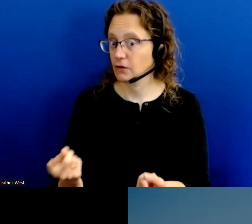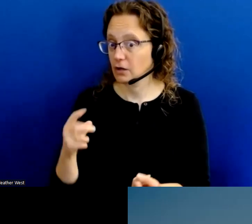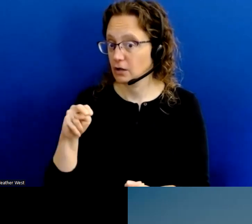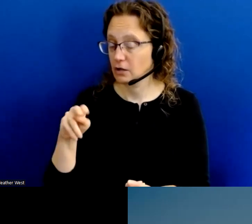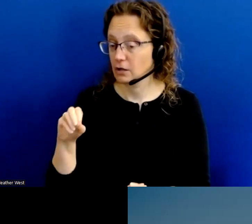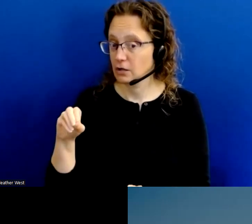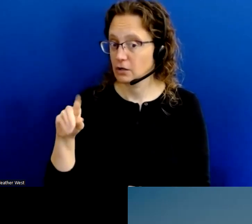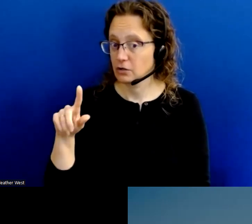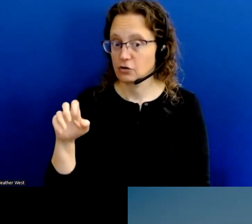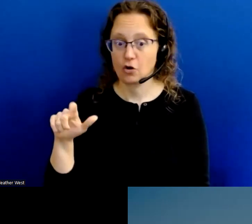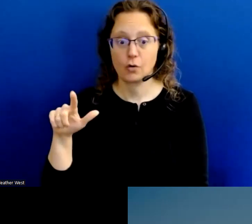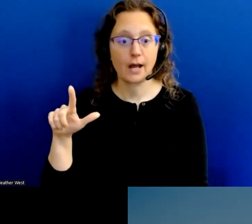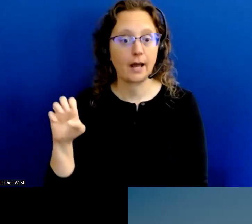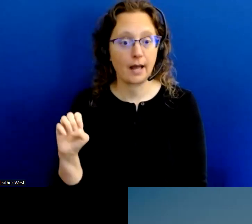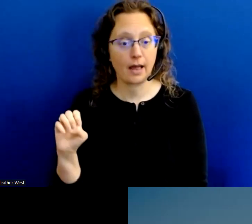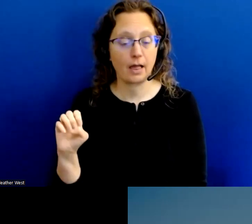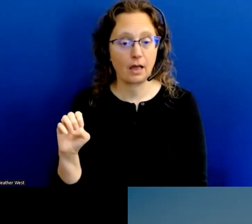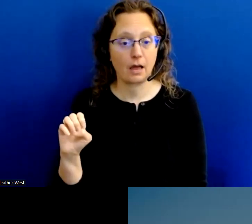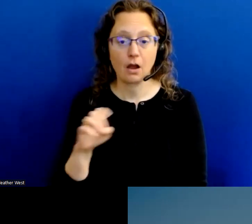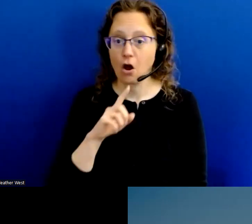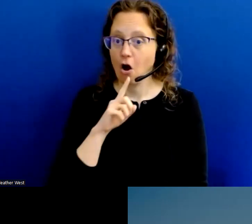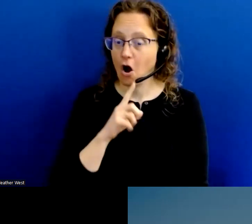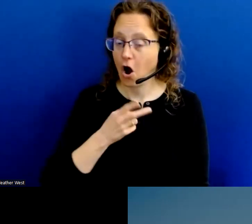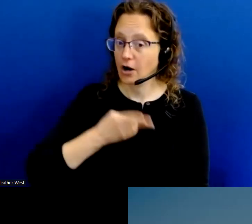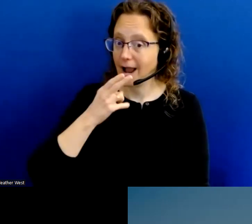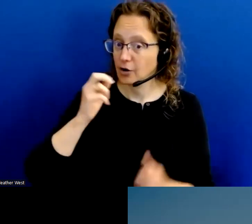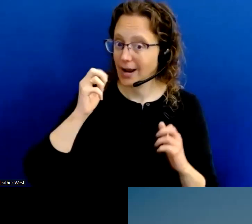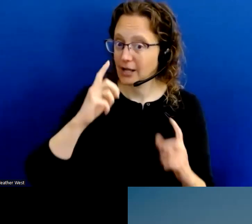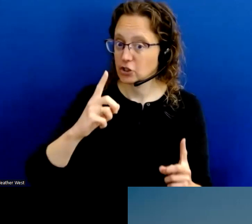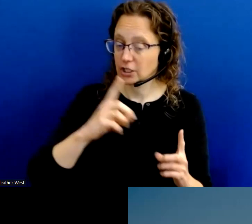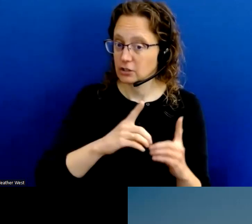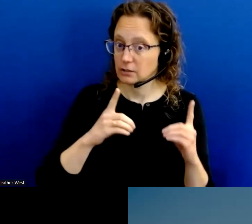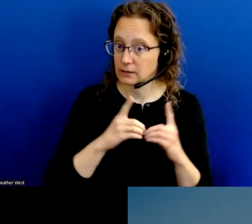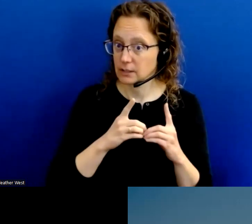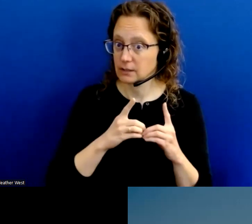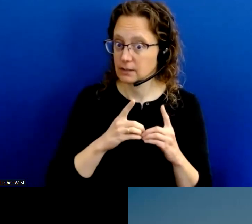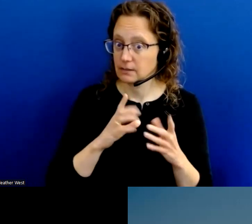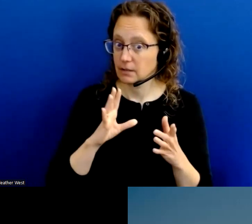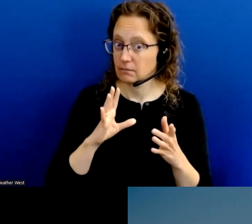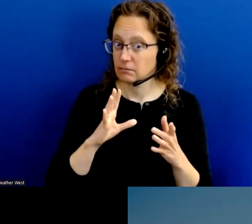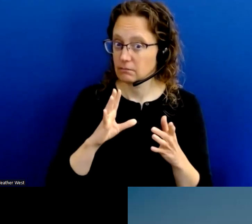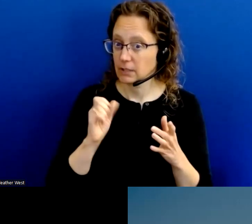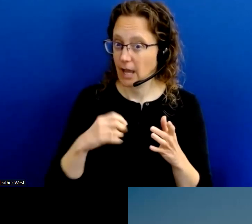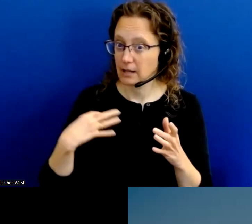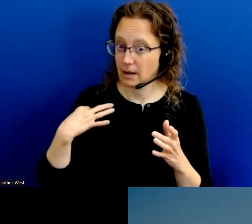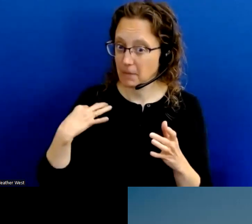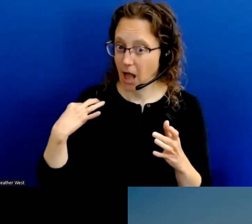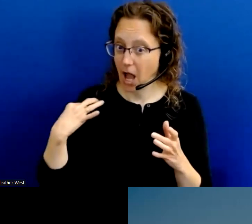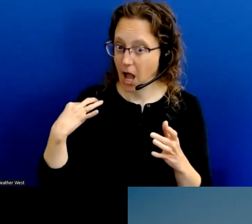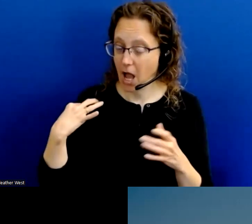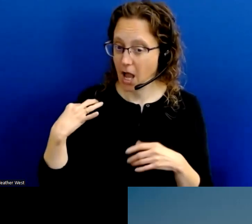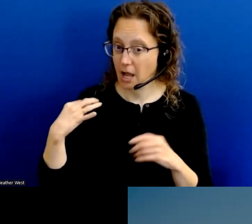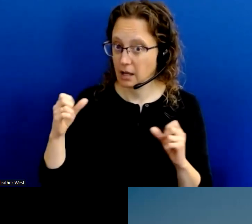Berger. Are higher education districts applicable entities? And I